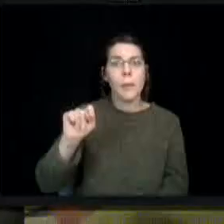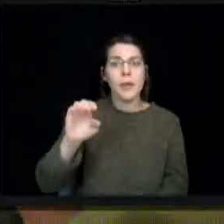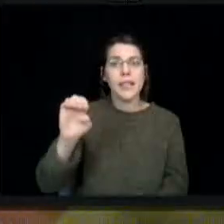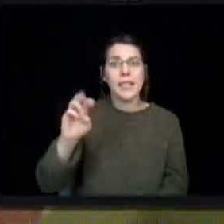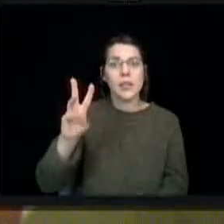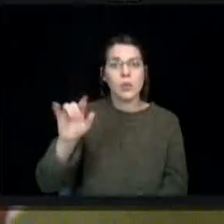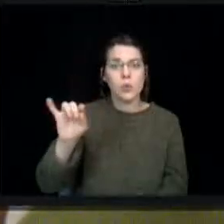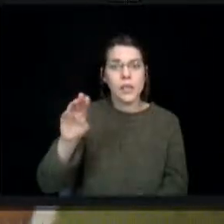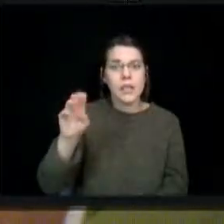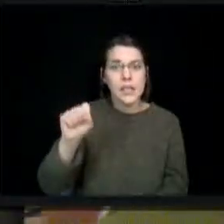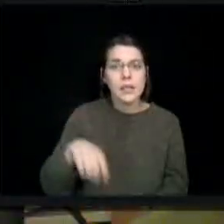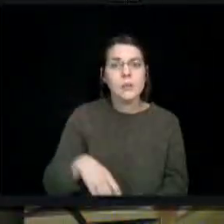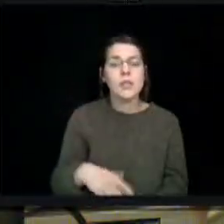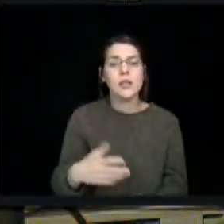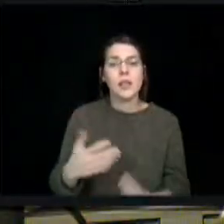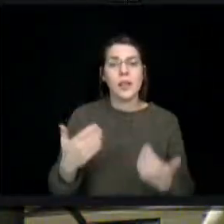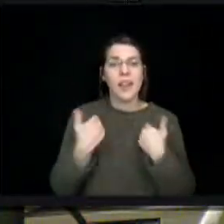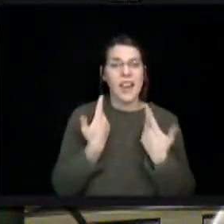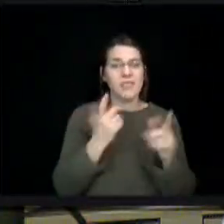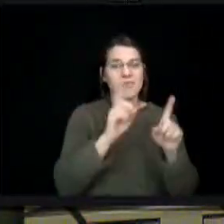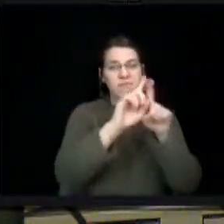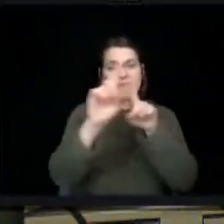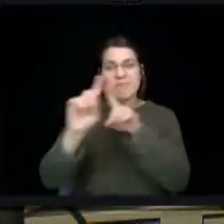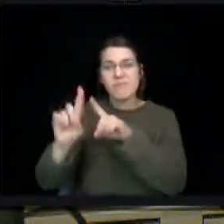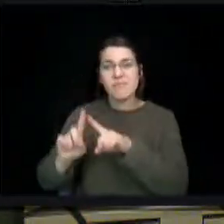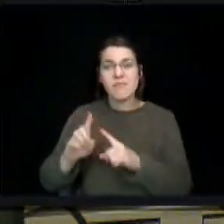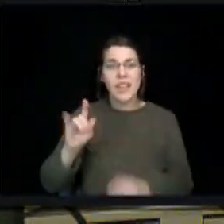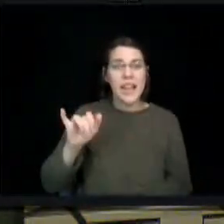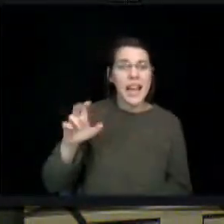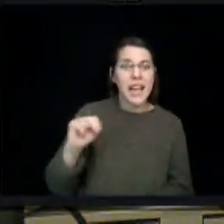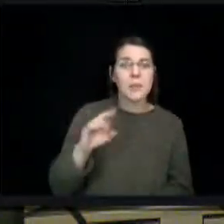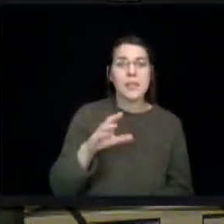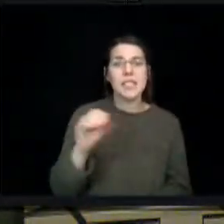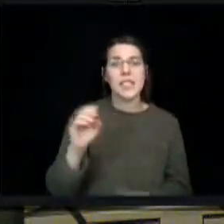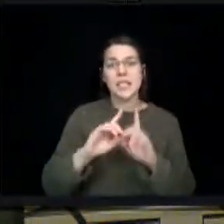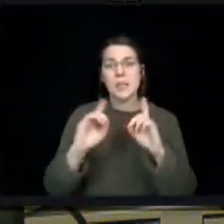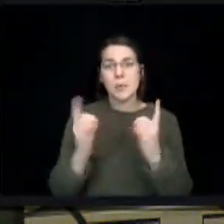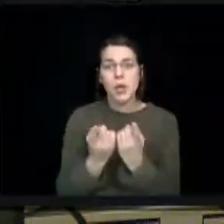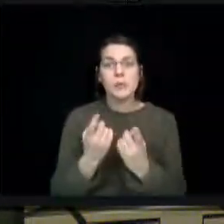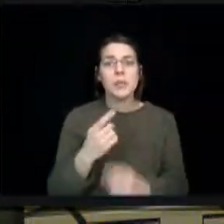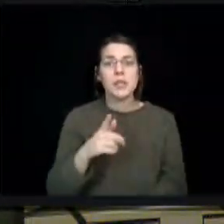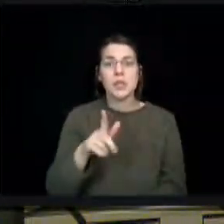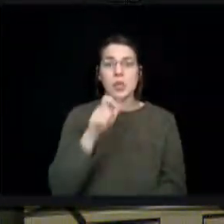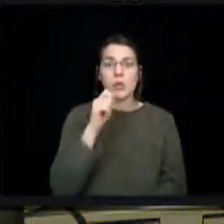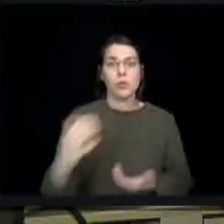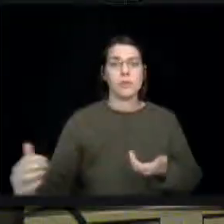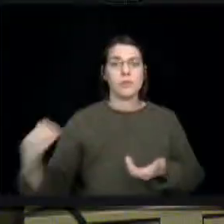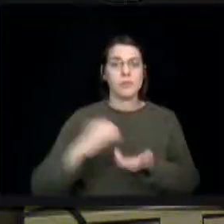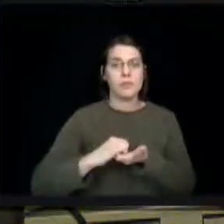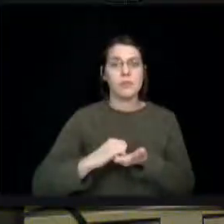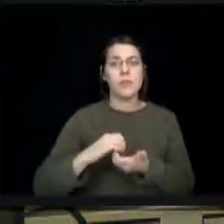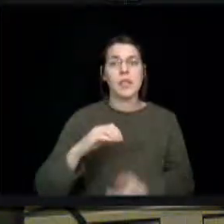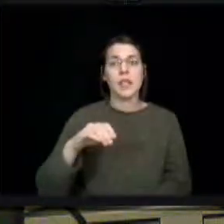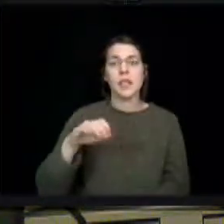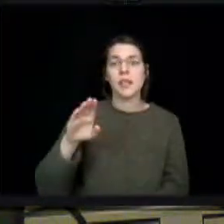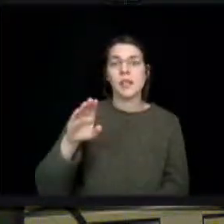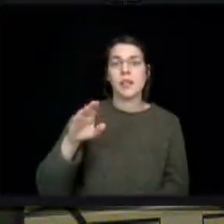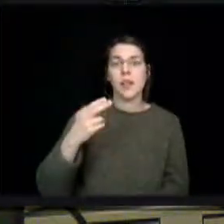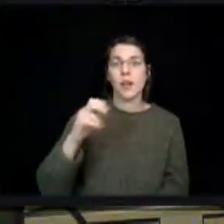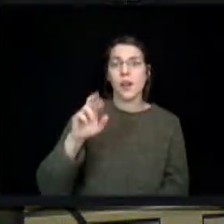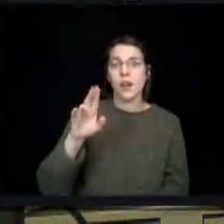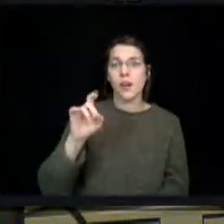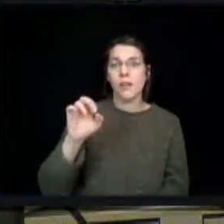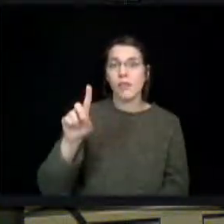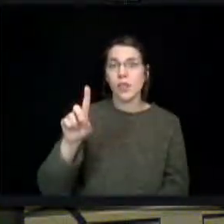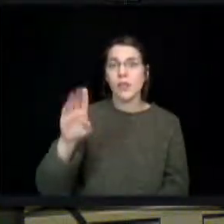with Partners for Public Good, Harvard Bloomberg on developing and leading this work, which is what I mentioned. I'm happy to share the links with you all.